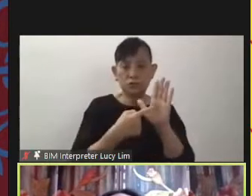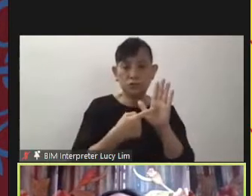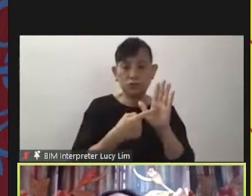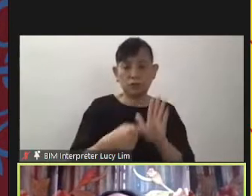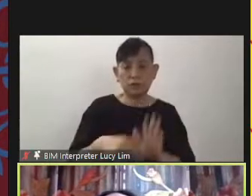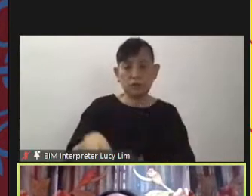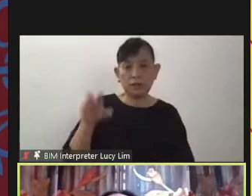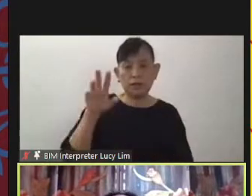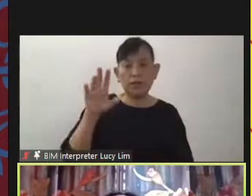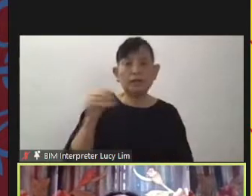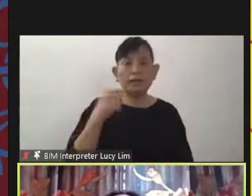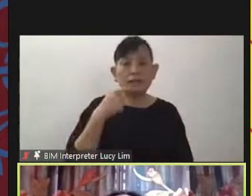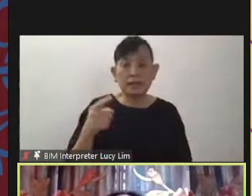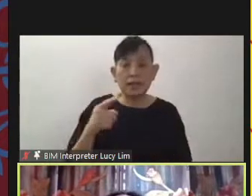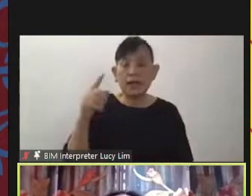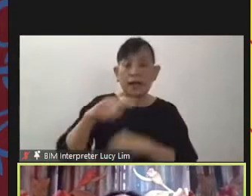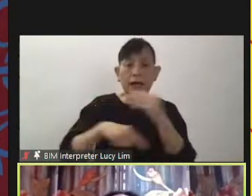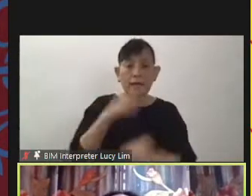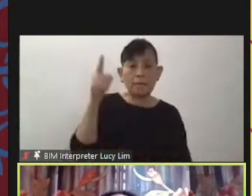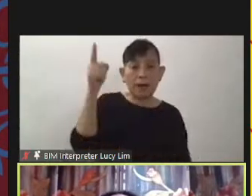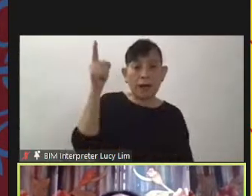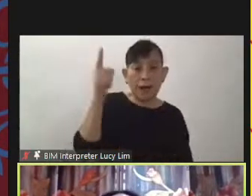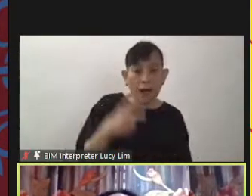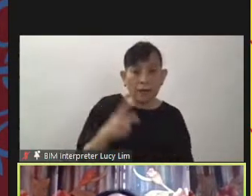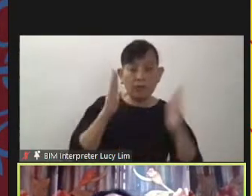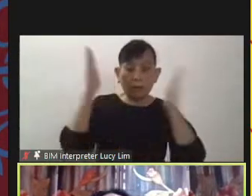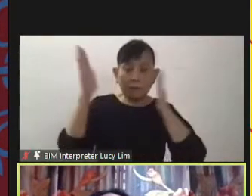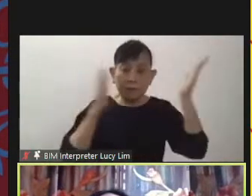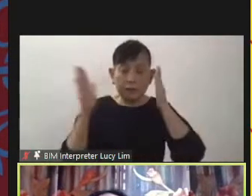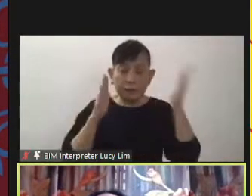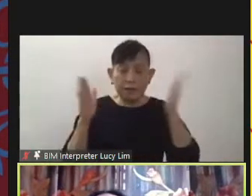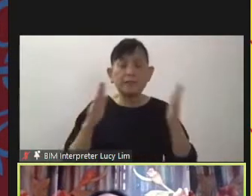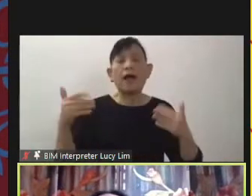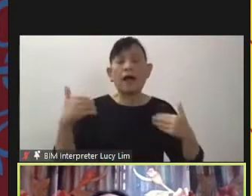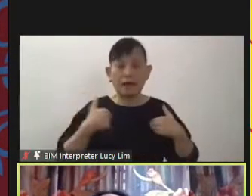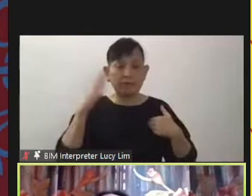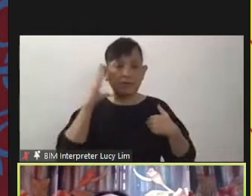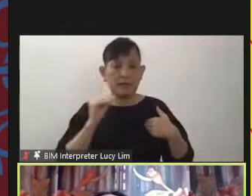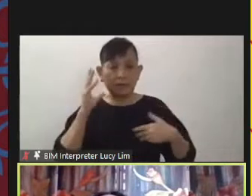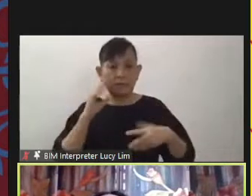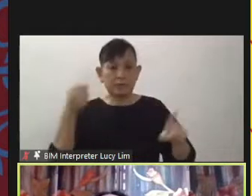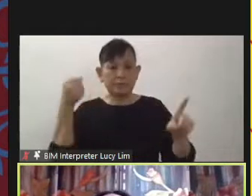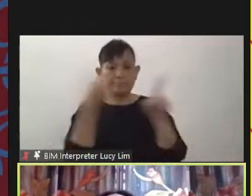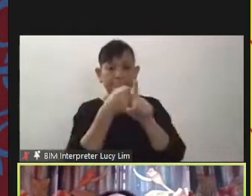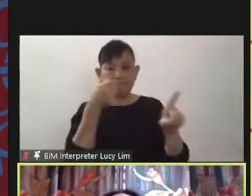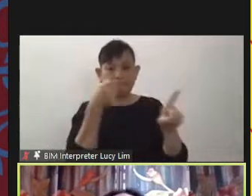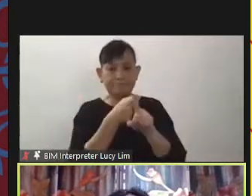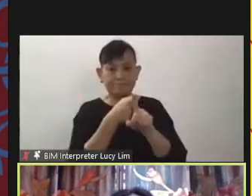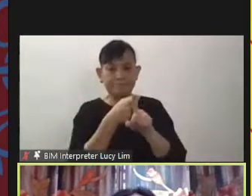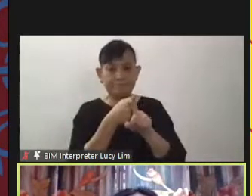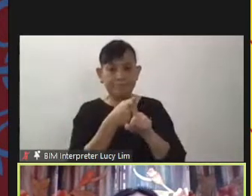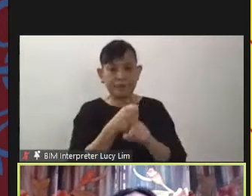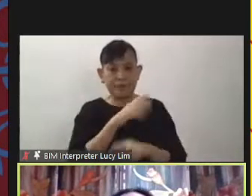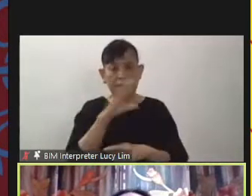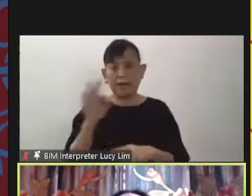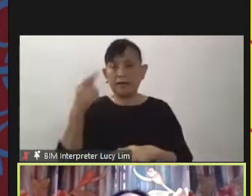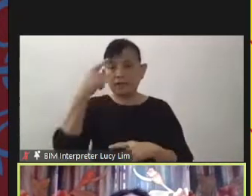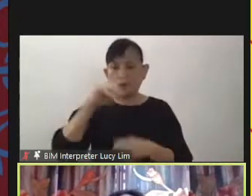survey said that over half of Malaysians blame women for sexual assault and say that domestic violence is normal when